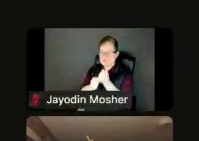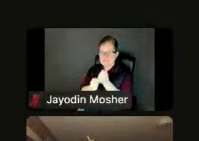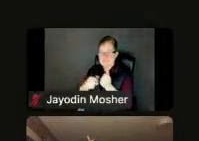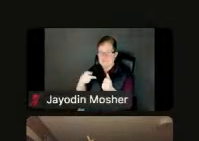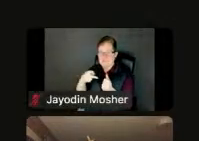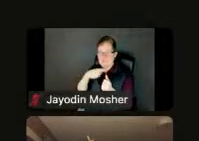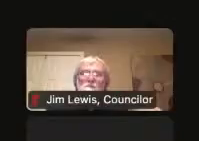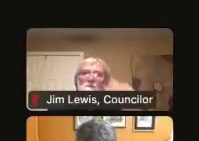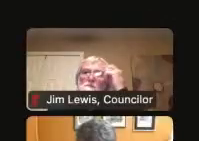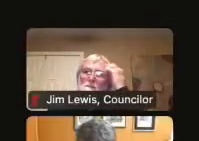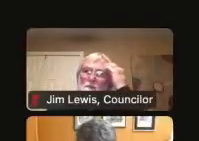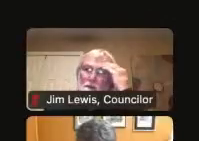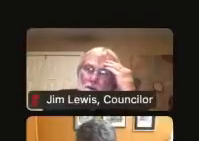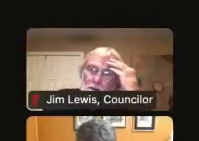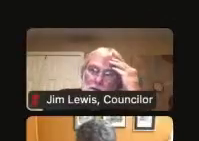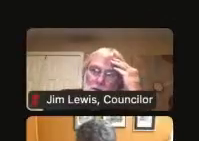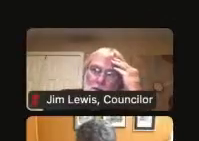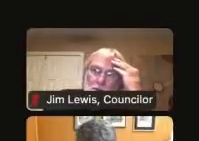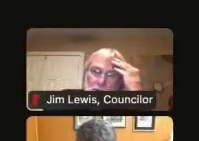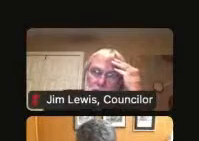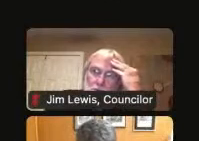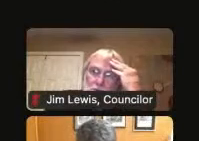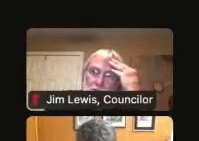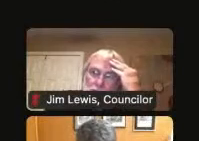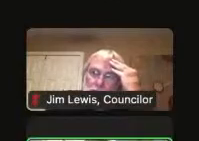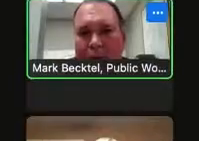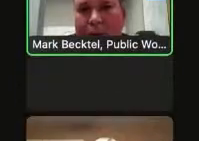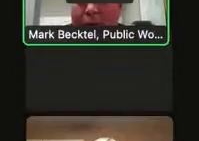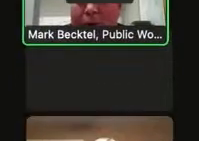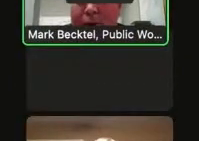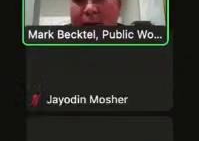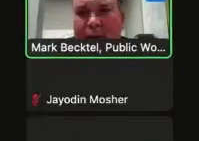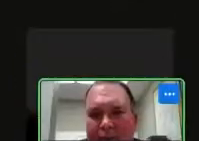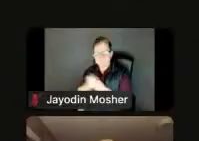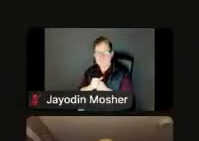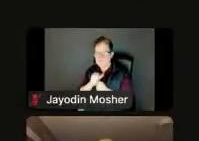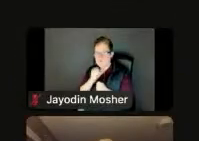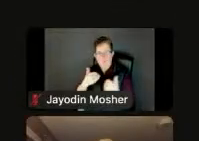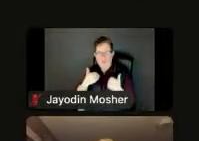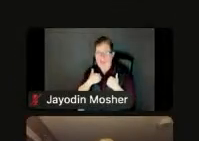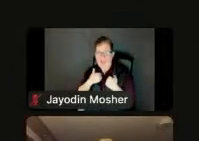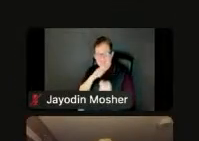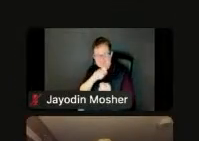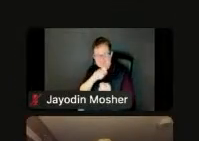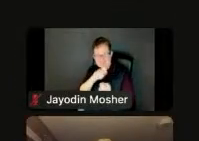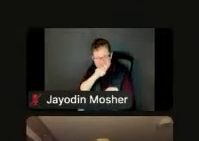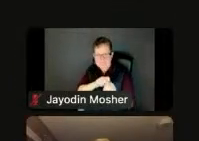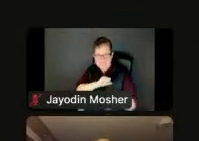Operations. And Gretchen's correct. We do not have a dedicated